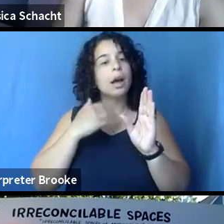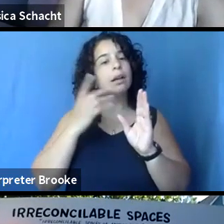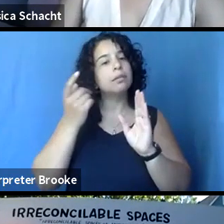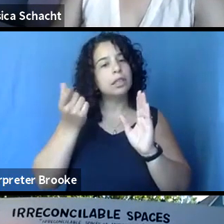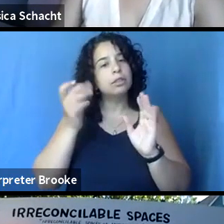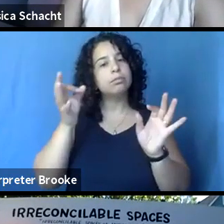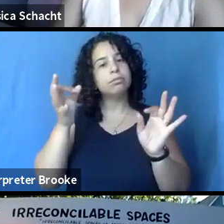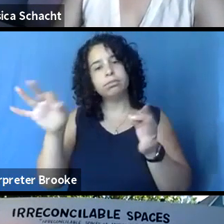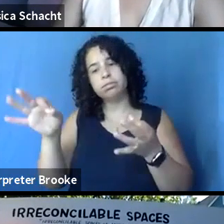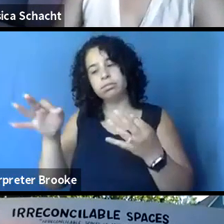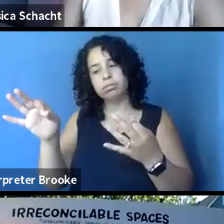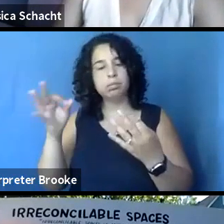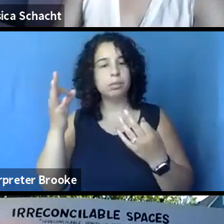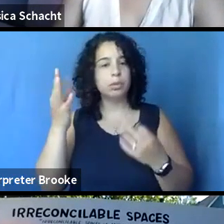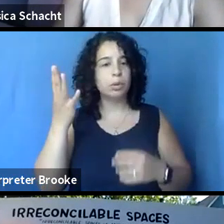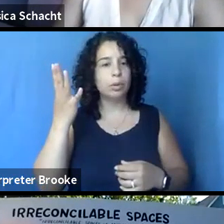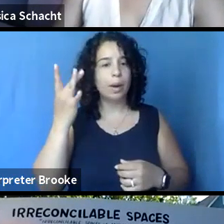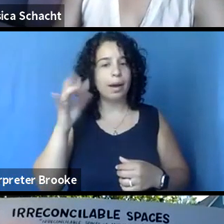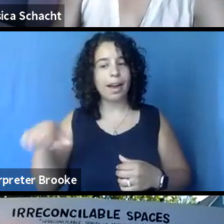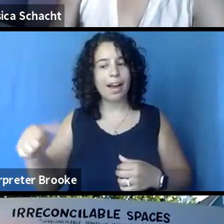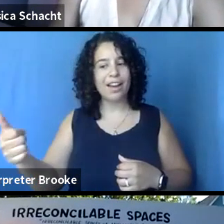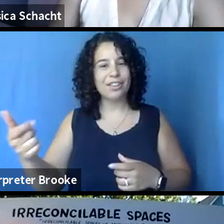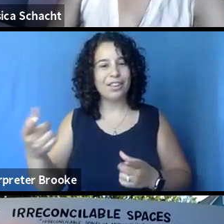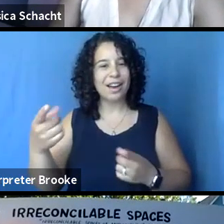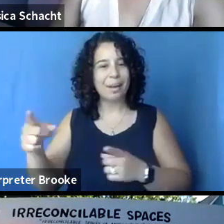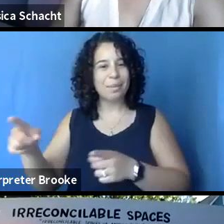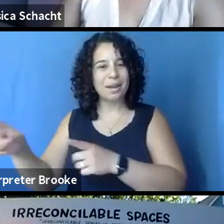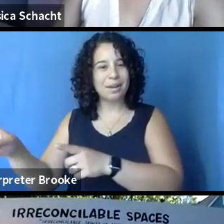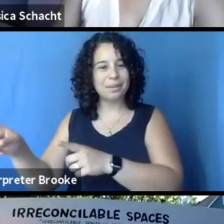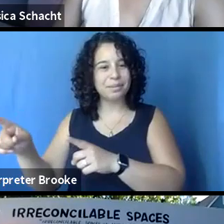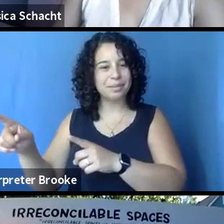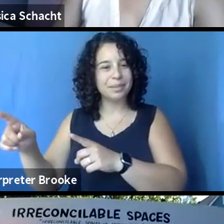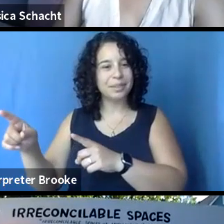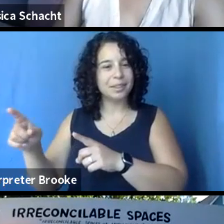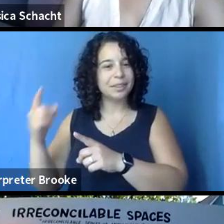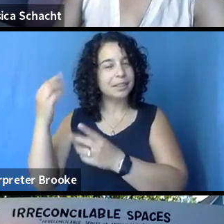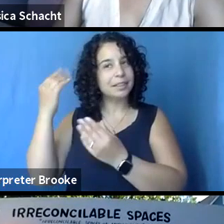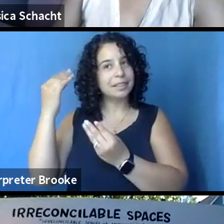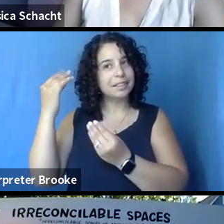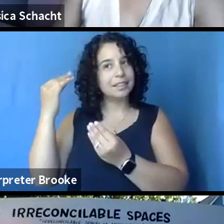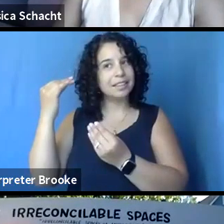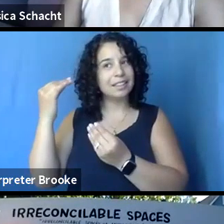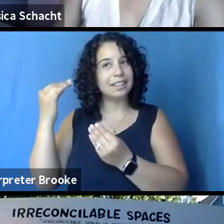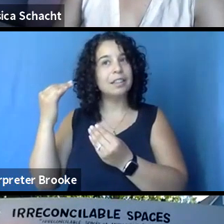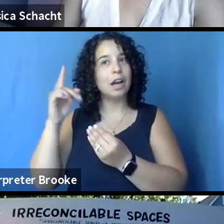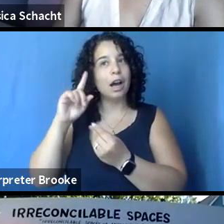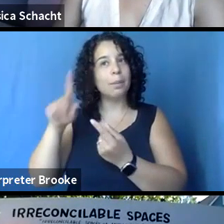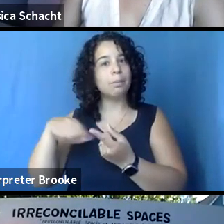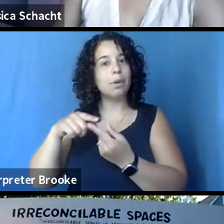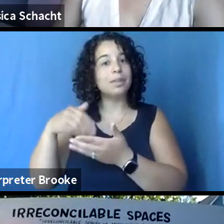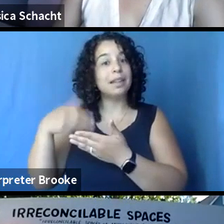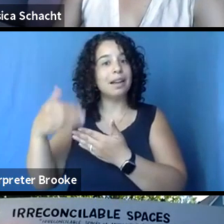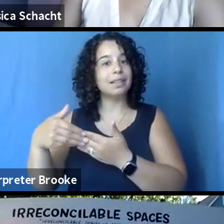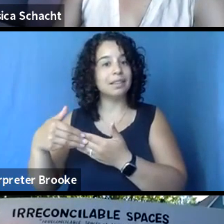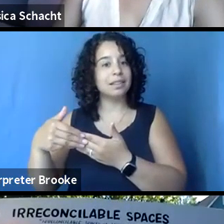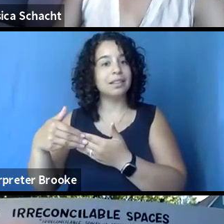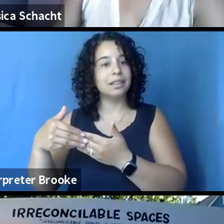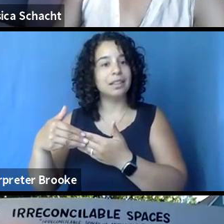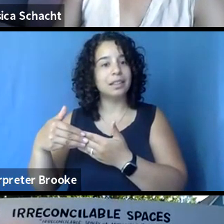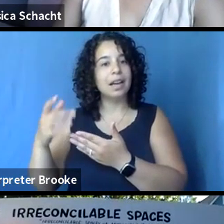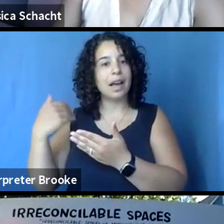because I have been invited to participate in a